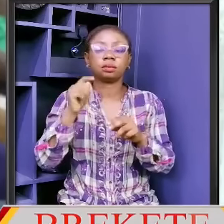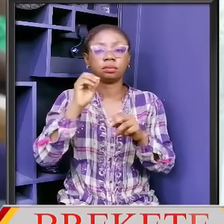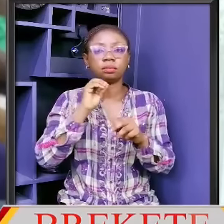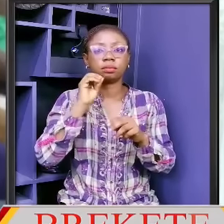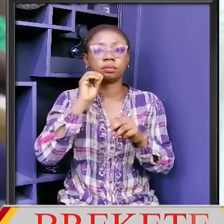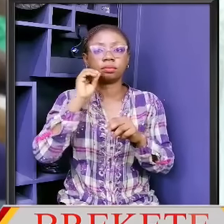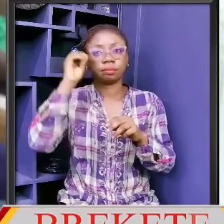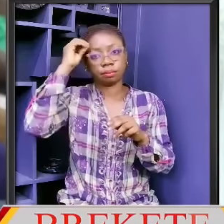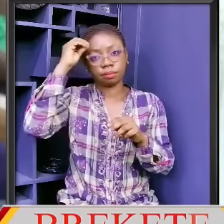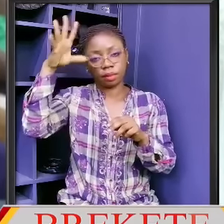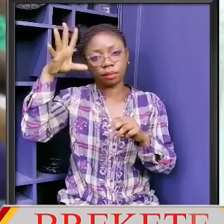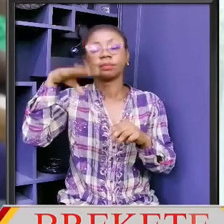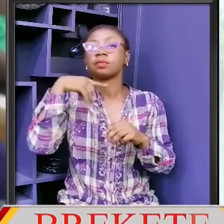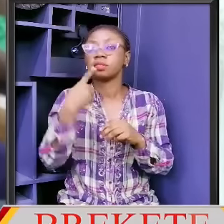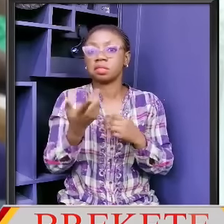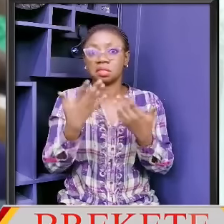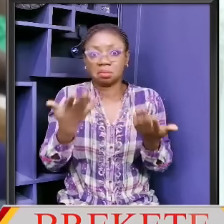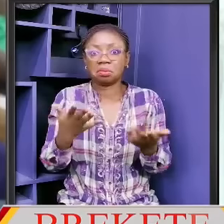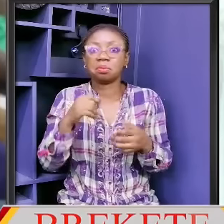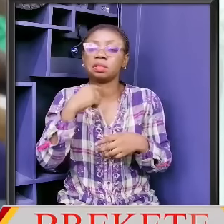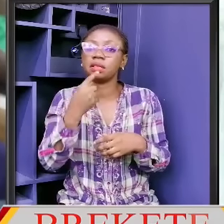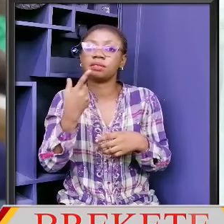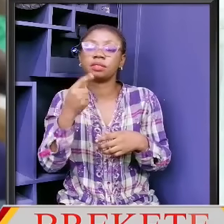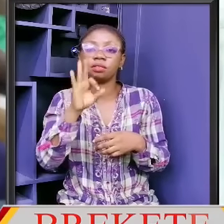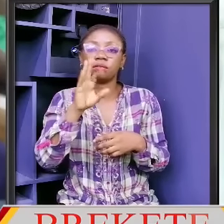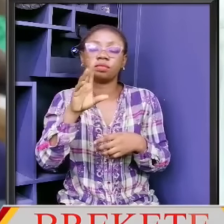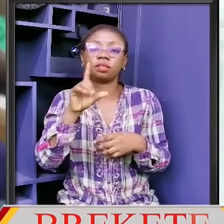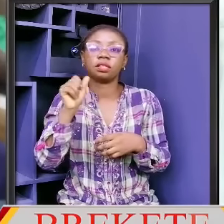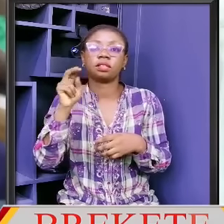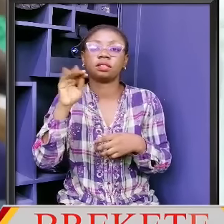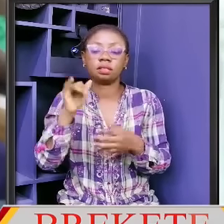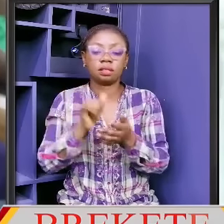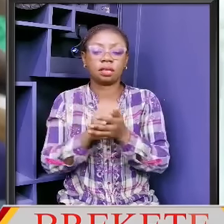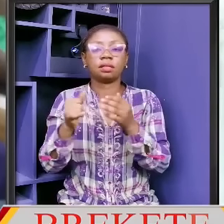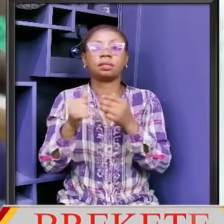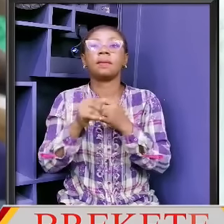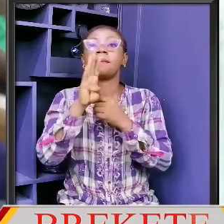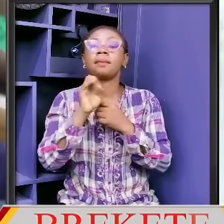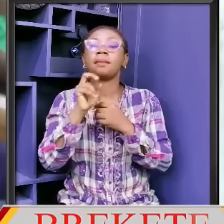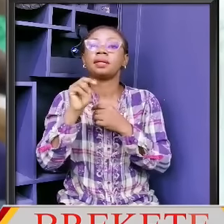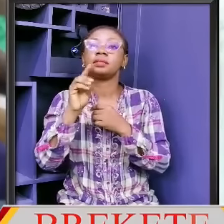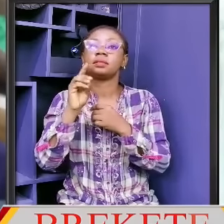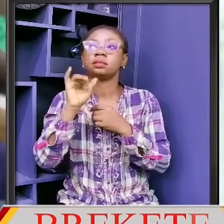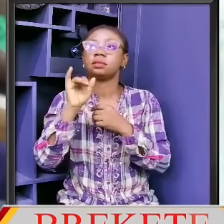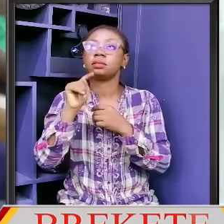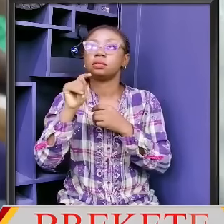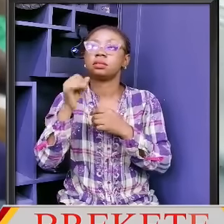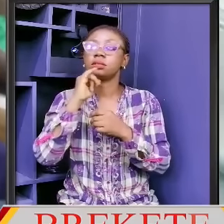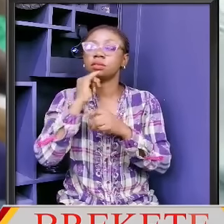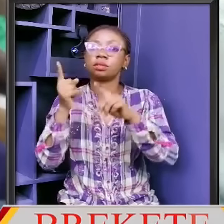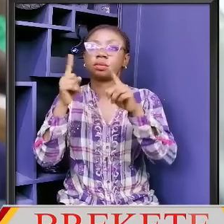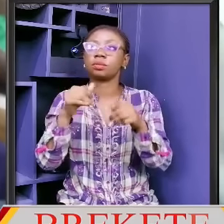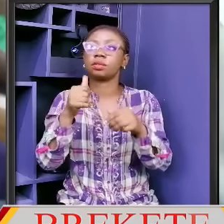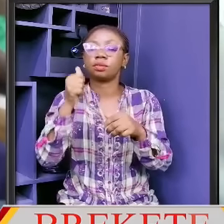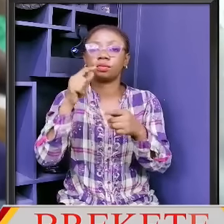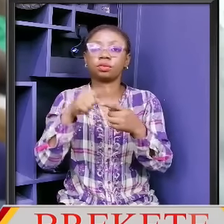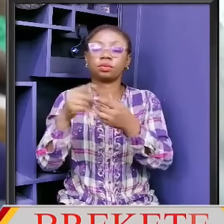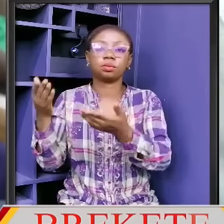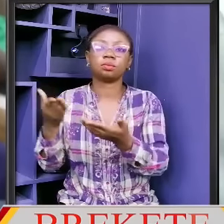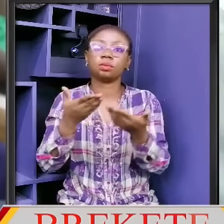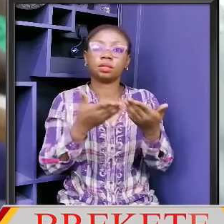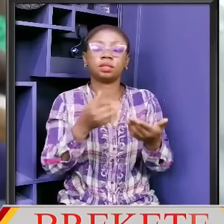unveil. Say she be in bin they tell the Fulani say bandit they come. Say they no agree bring the car. So wait, I won't